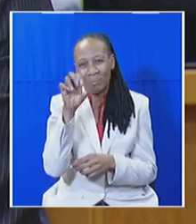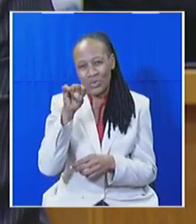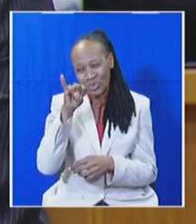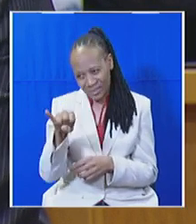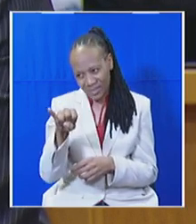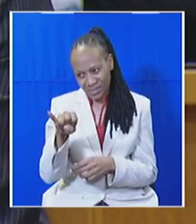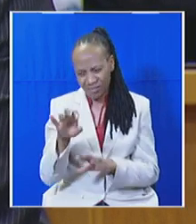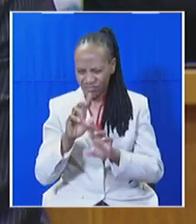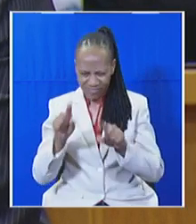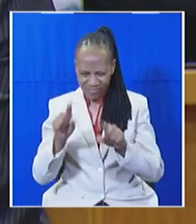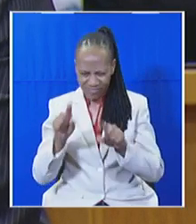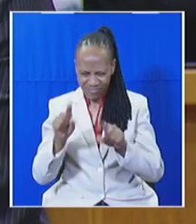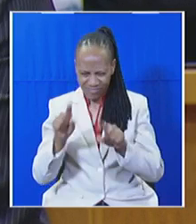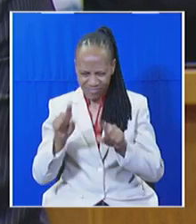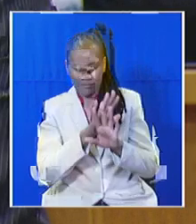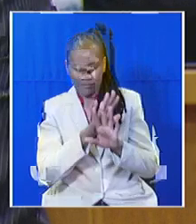each other either Mr.